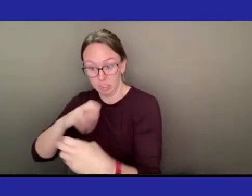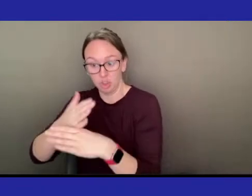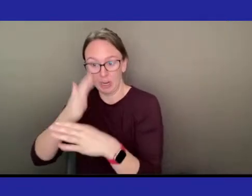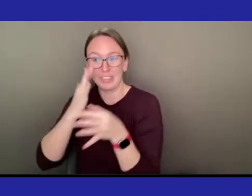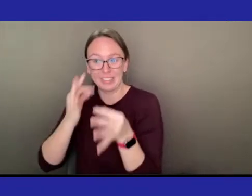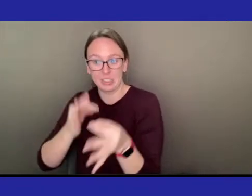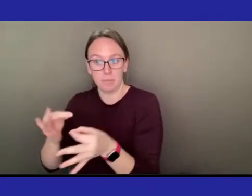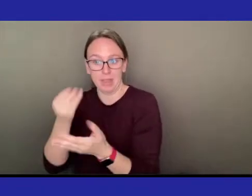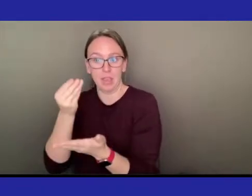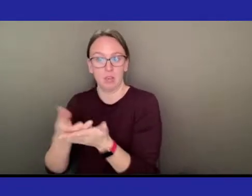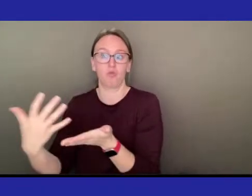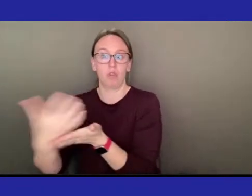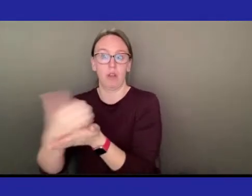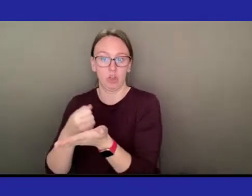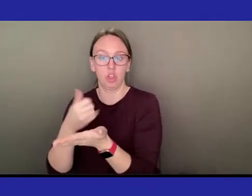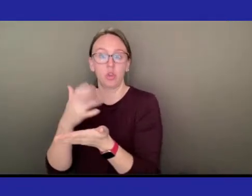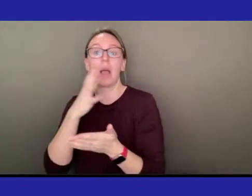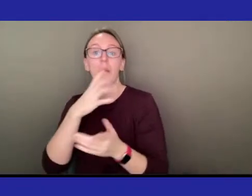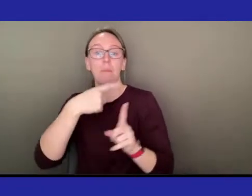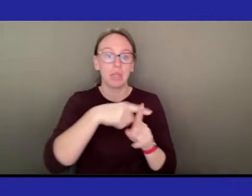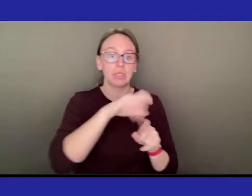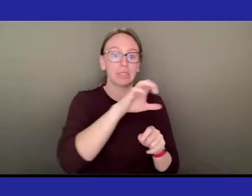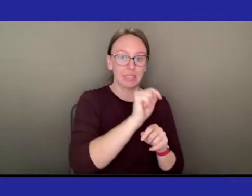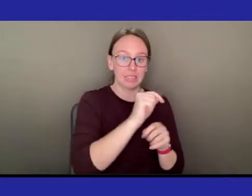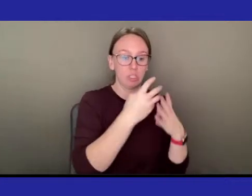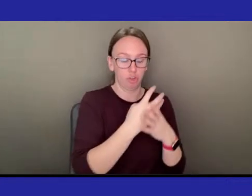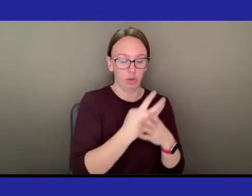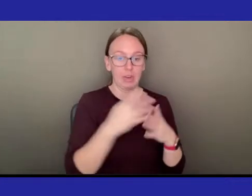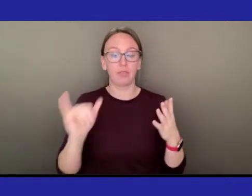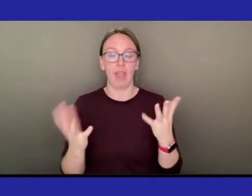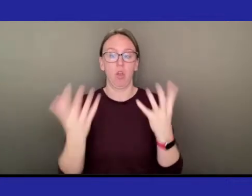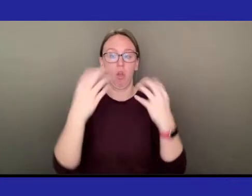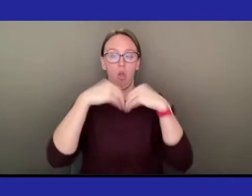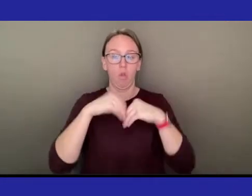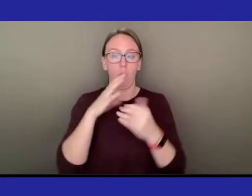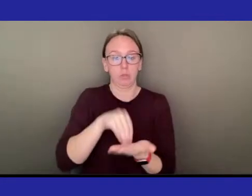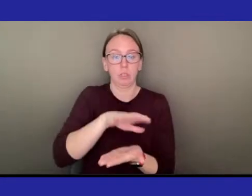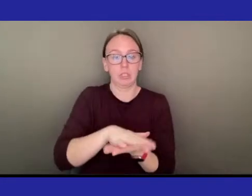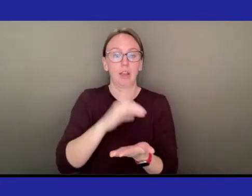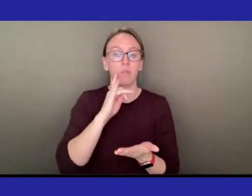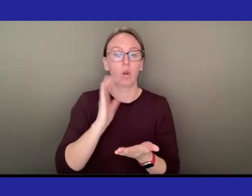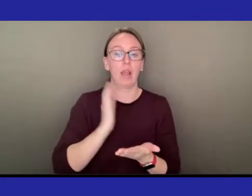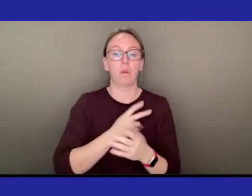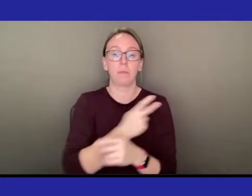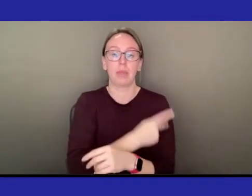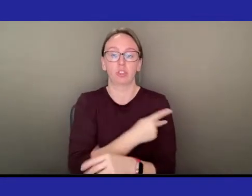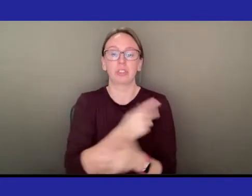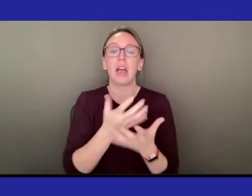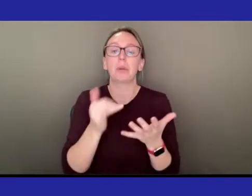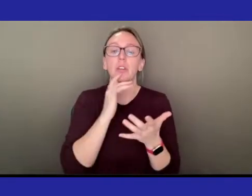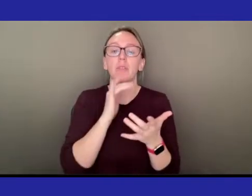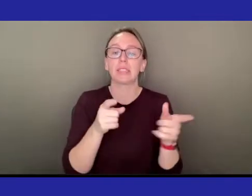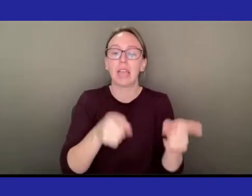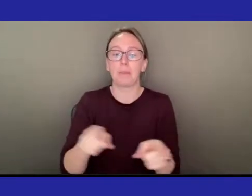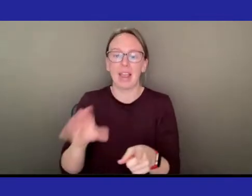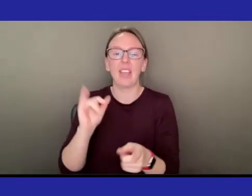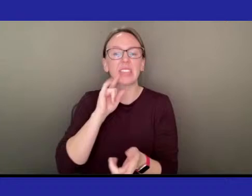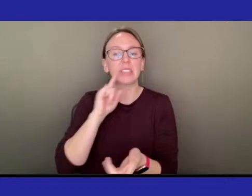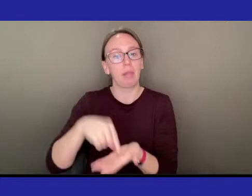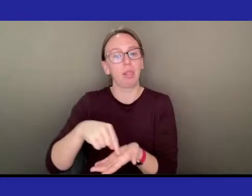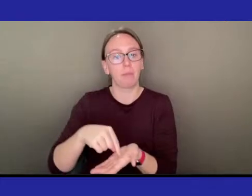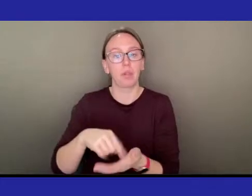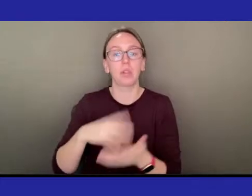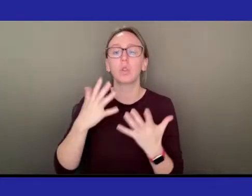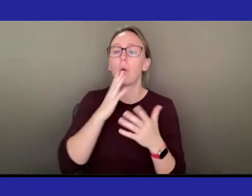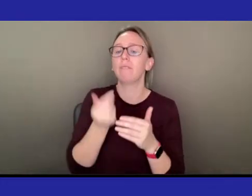our patients. And just finishing up here, just a few more data slides that I have here. So our catch rate